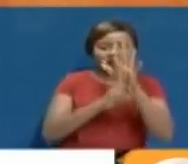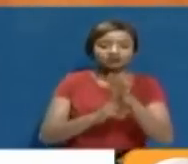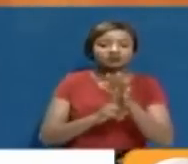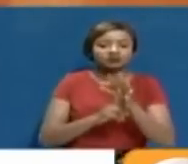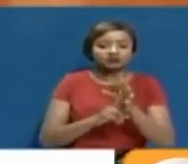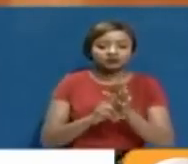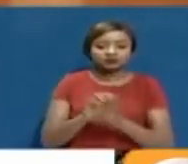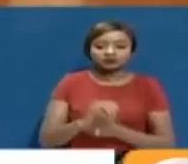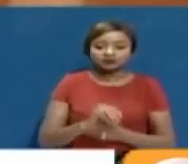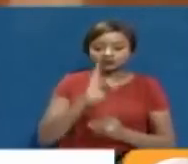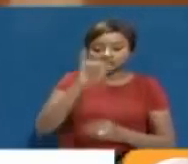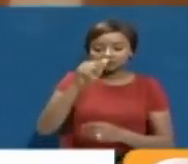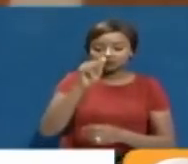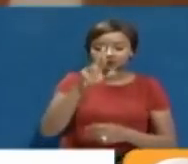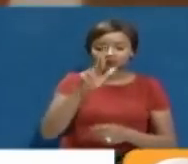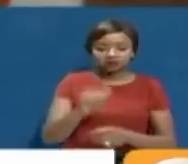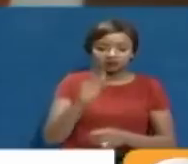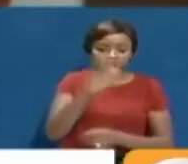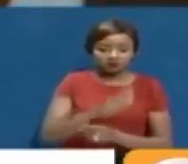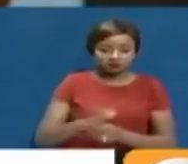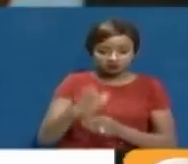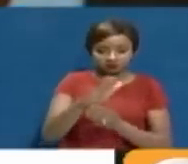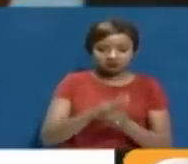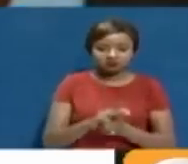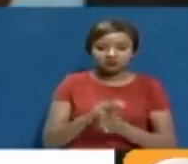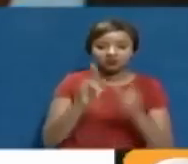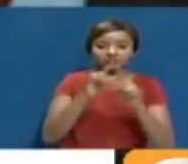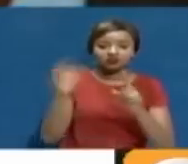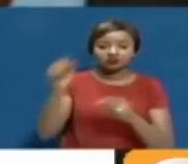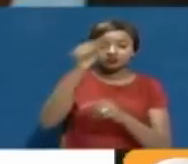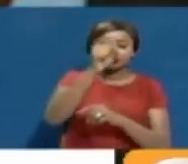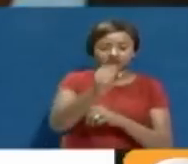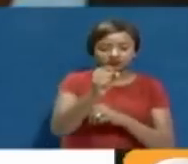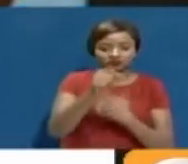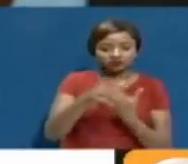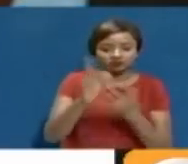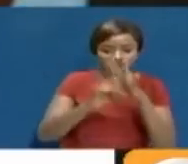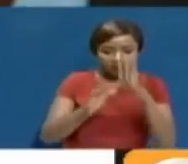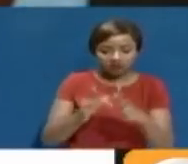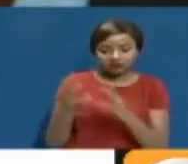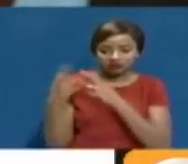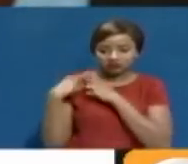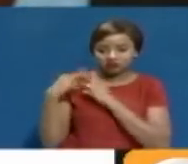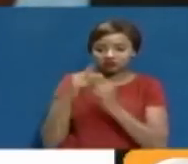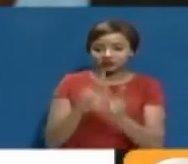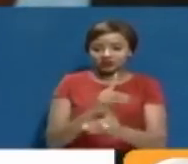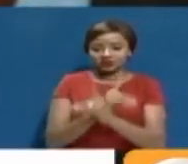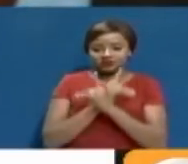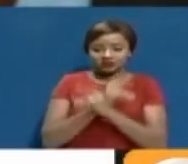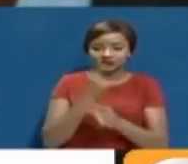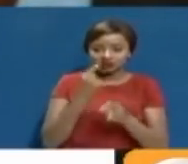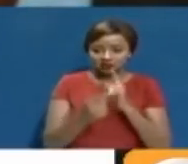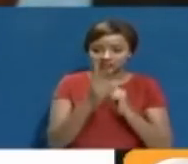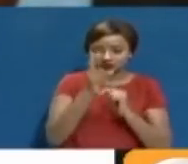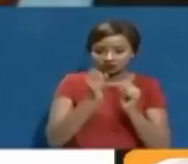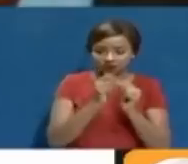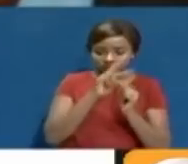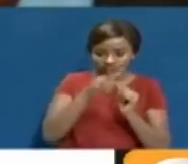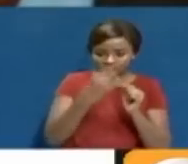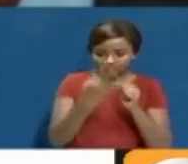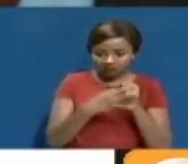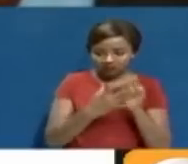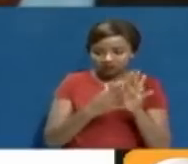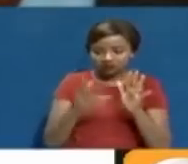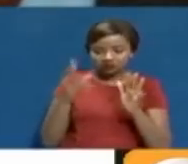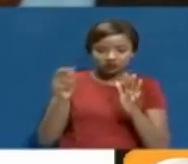Ijara constituency. He was appointed Minister in Charge of Defence between 2008 and 2013 in the Grand Coalition